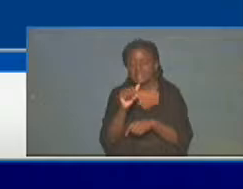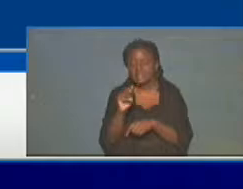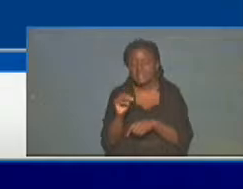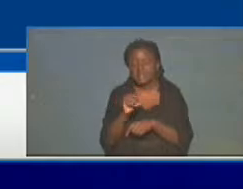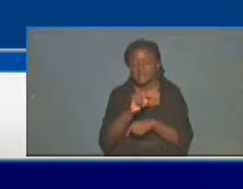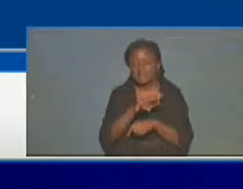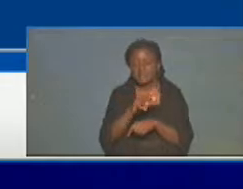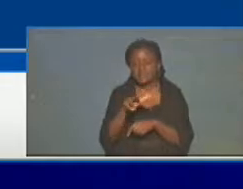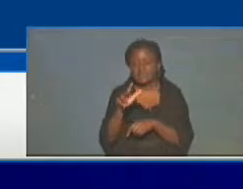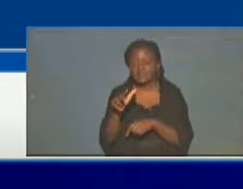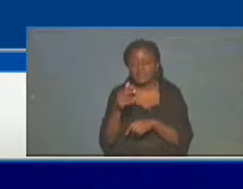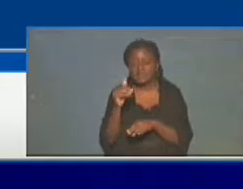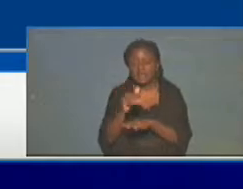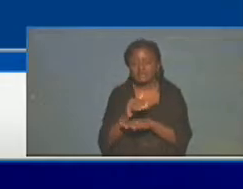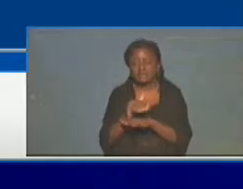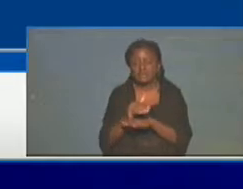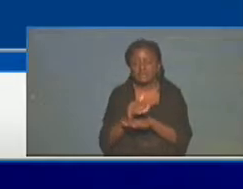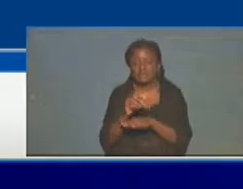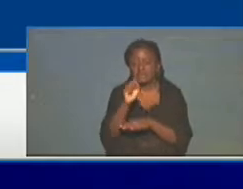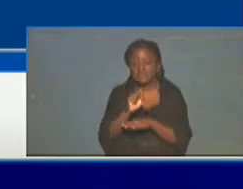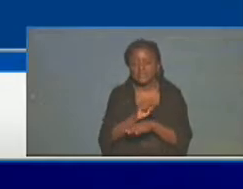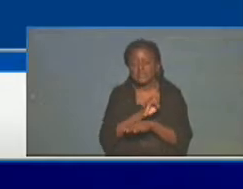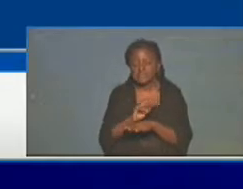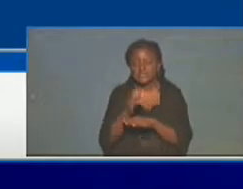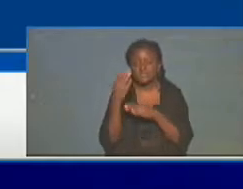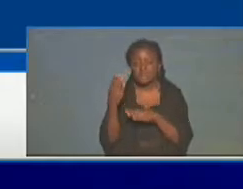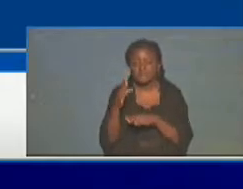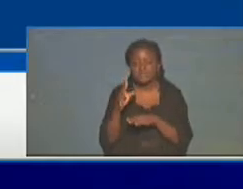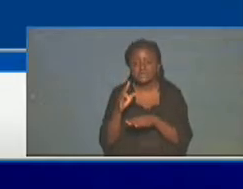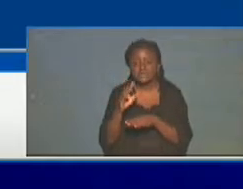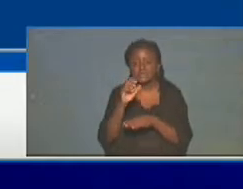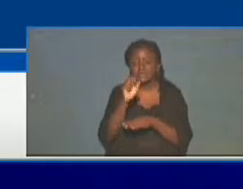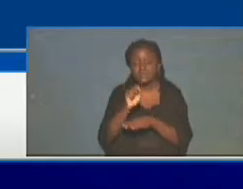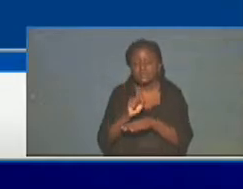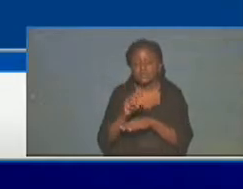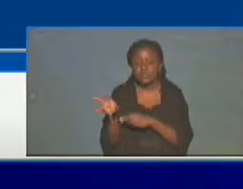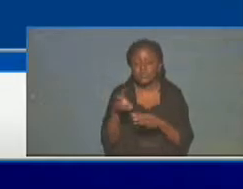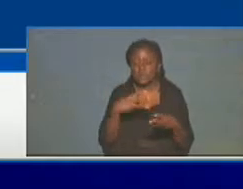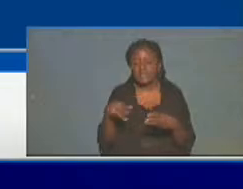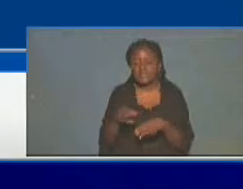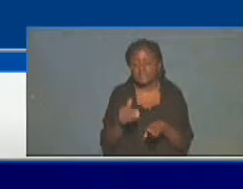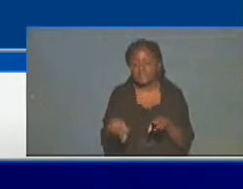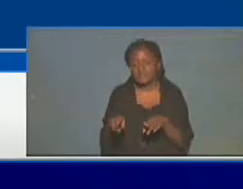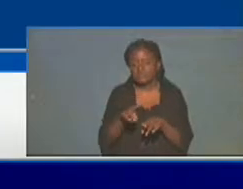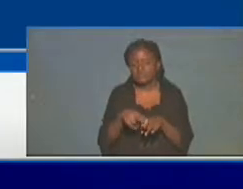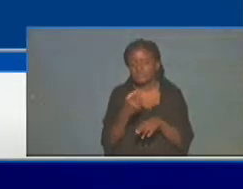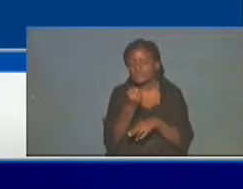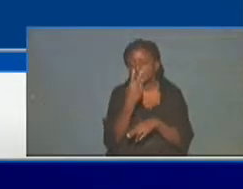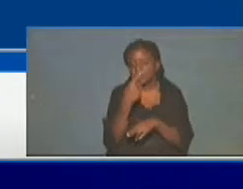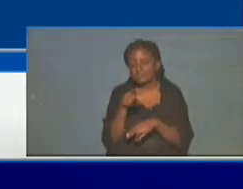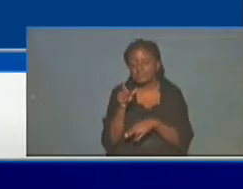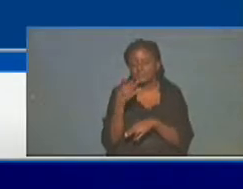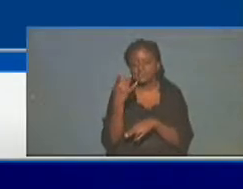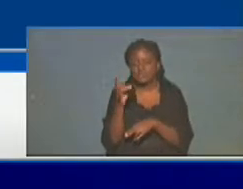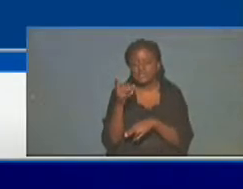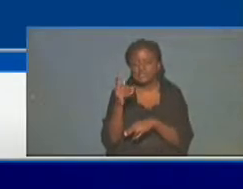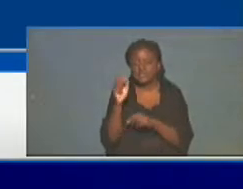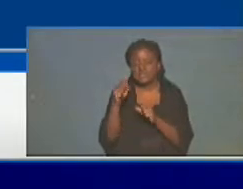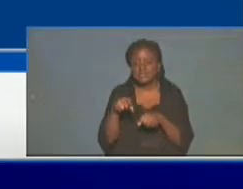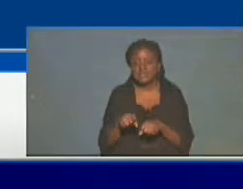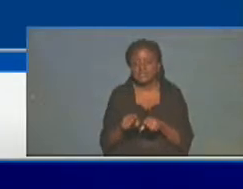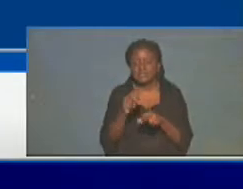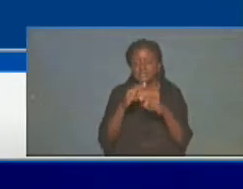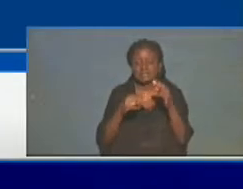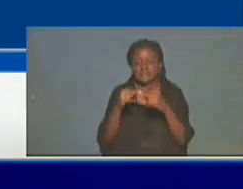afternoon. In the southeast Bahamas on Wednesday, southeasterly winds increasing 12 to 18 knots, the wave heights building 3 to 6 feet. So we will